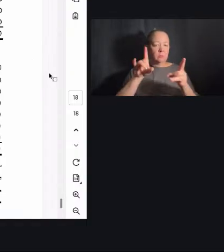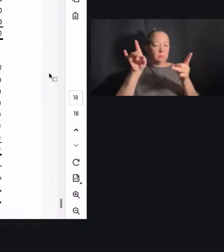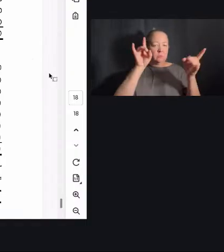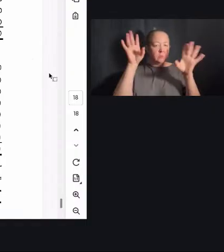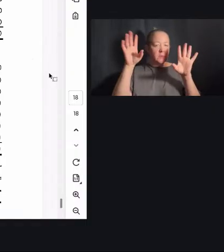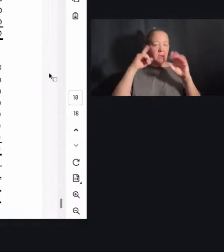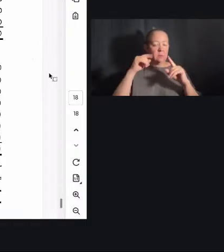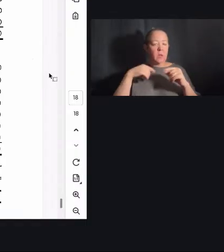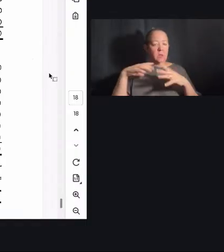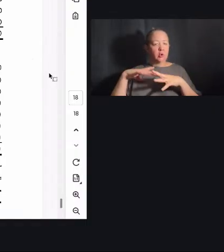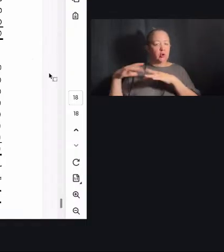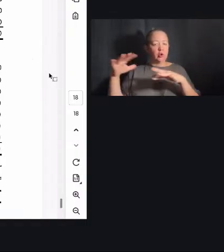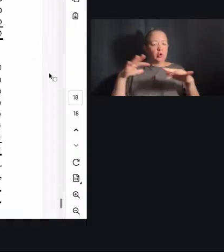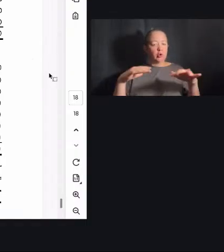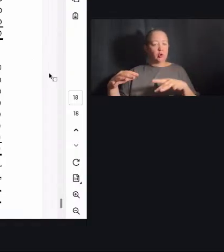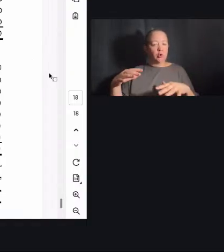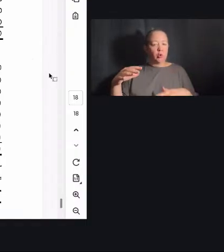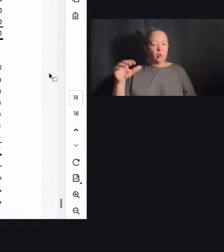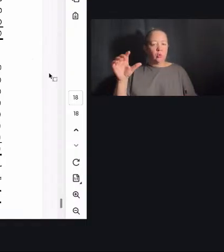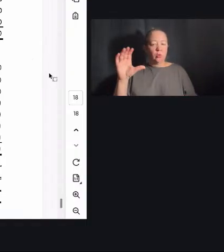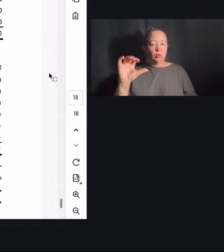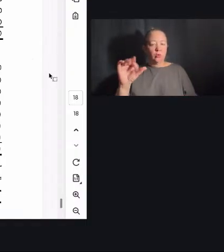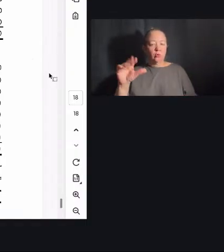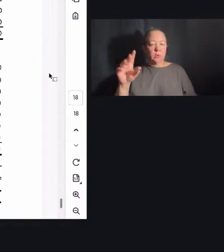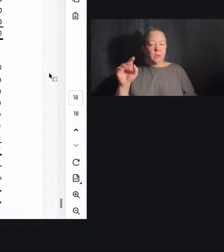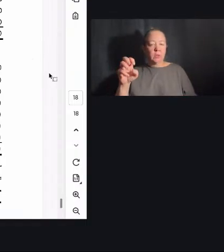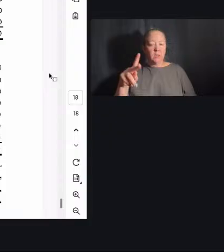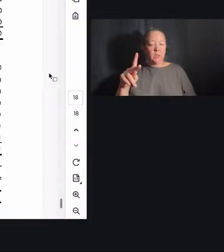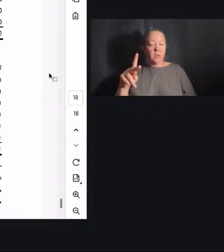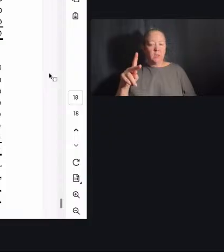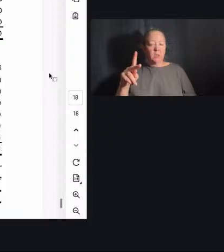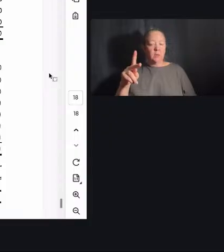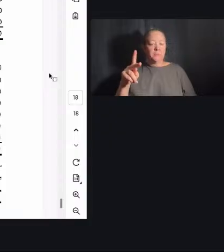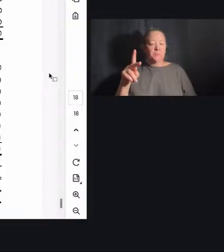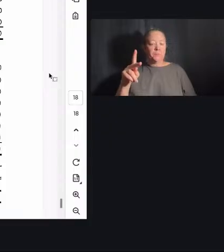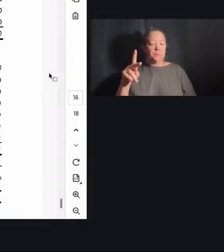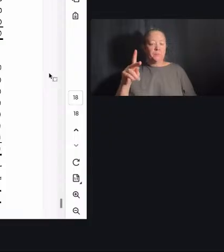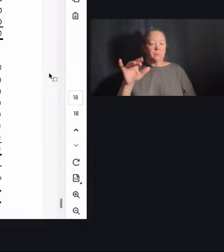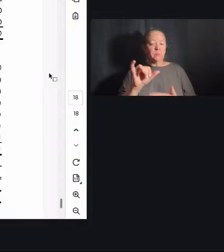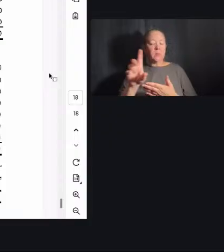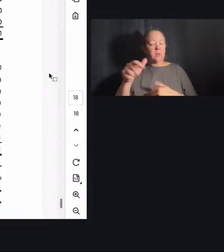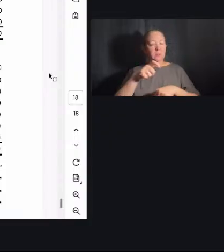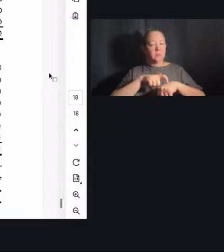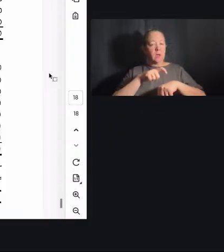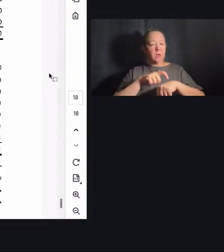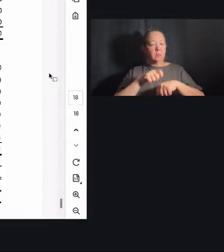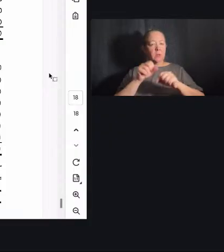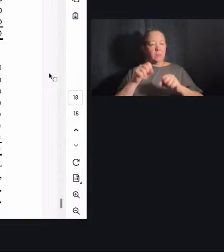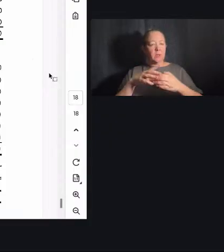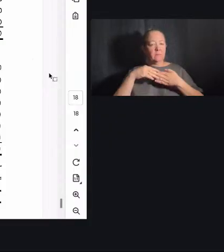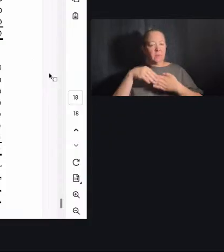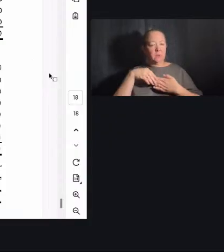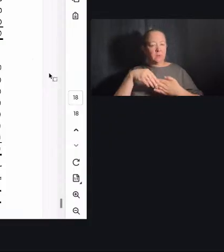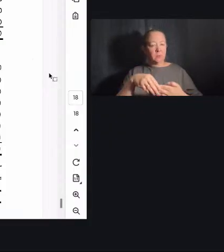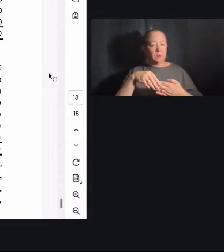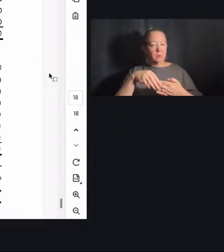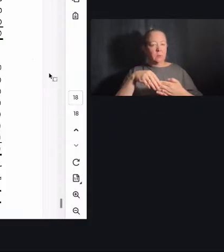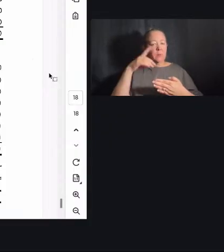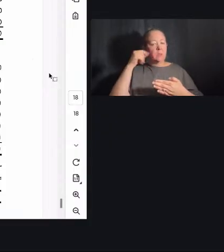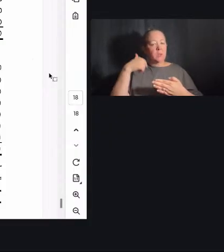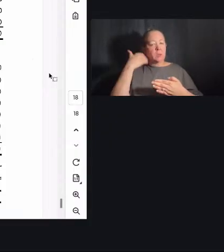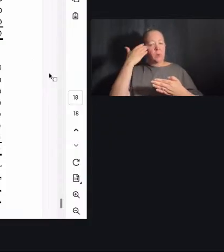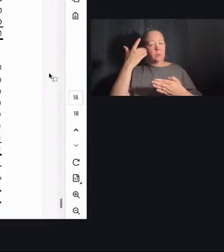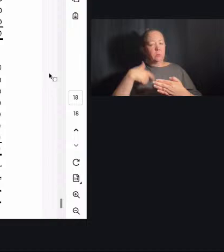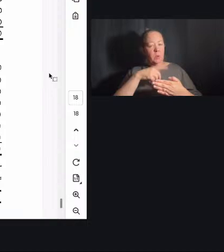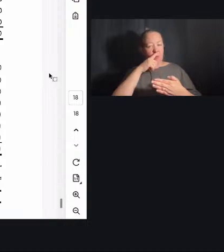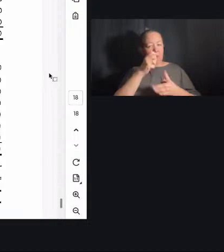versus doing the events on the weekend times or evening times where their time can be flexed. Can you speak to that? Because I know it's still stayed at the 60,000.